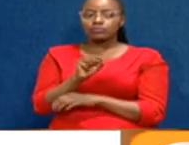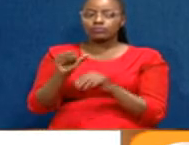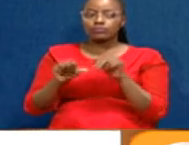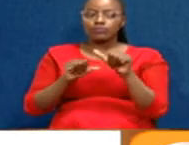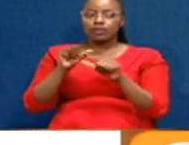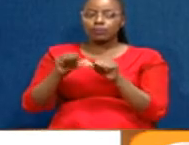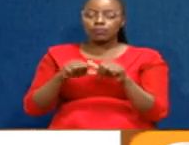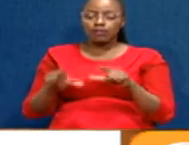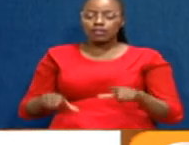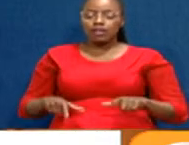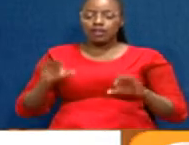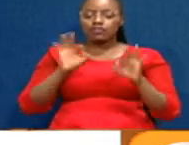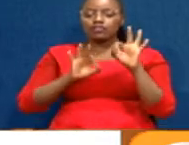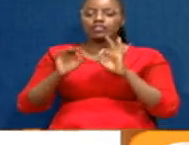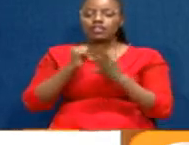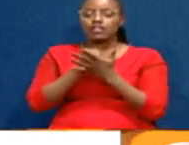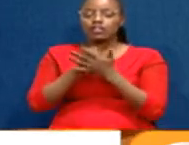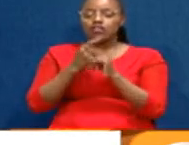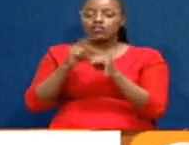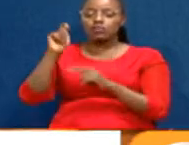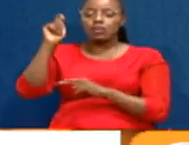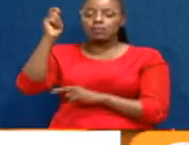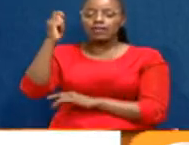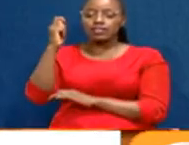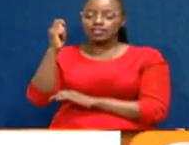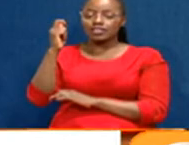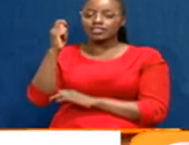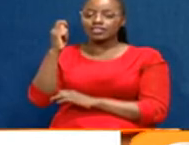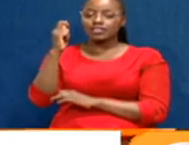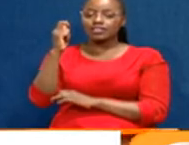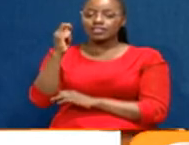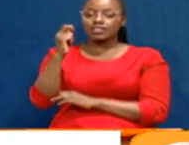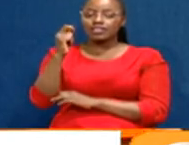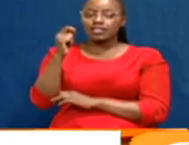about lifestyle audit from the president.